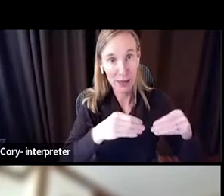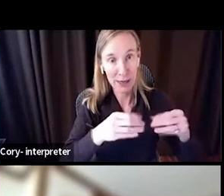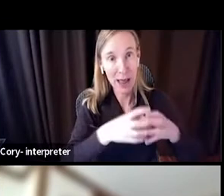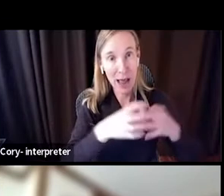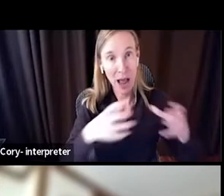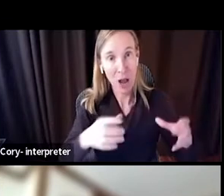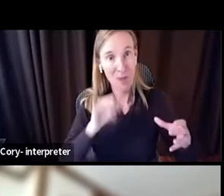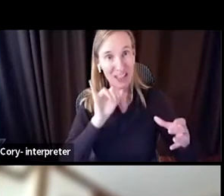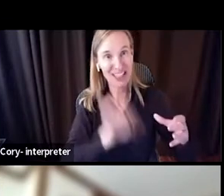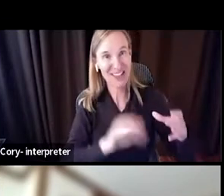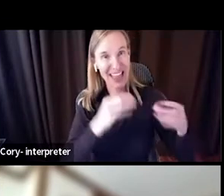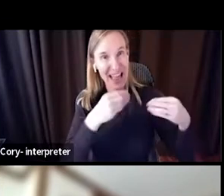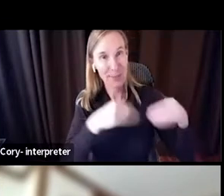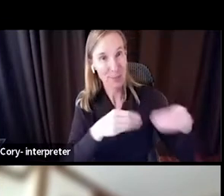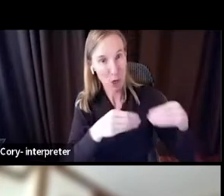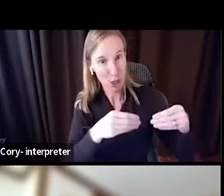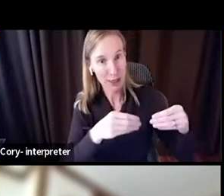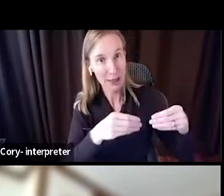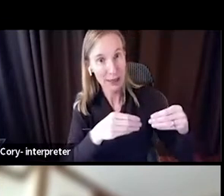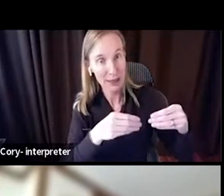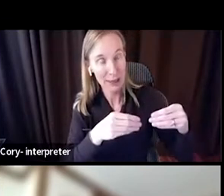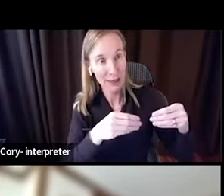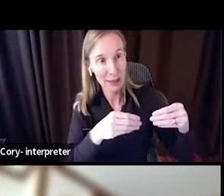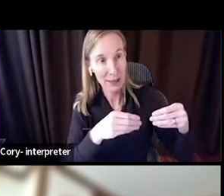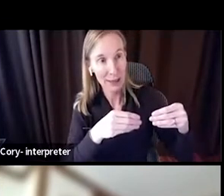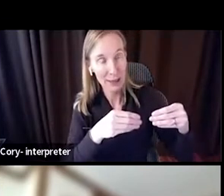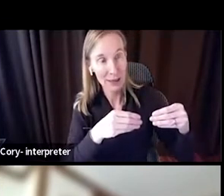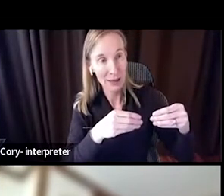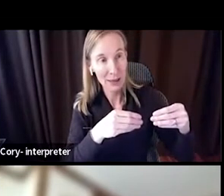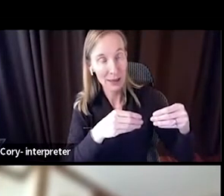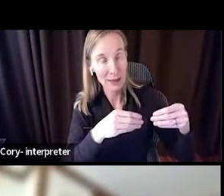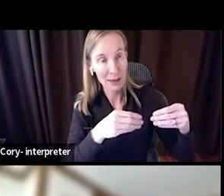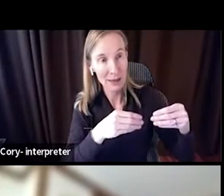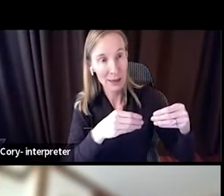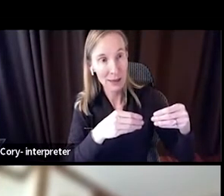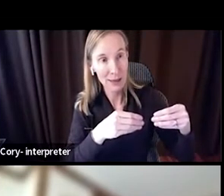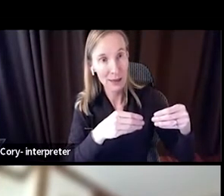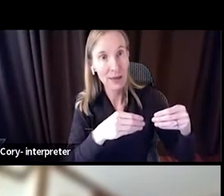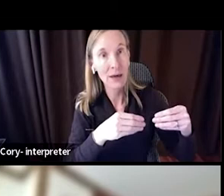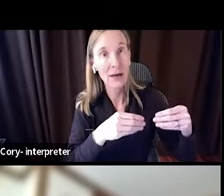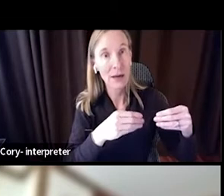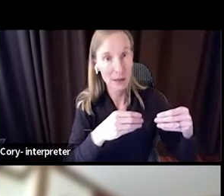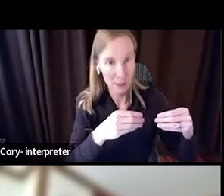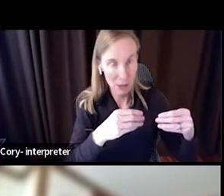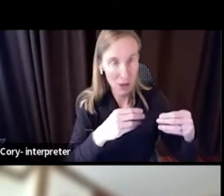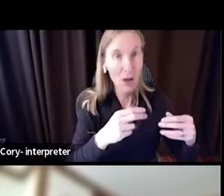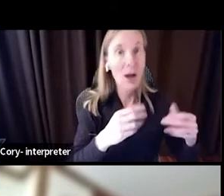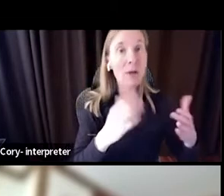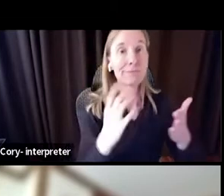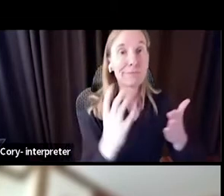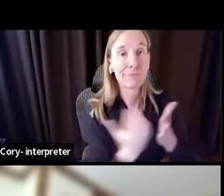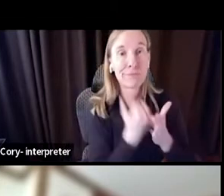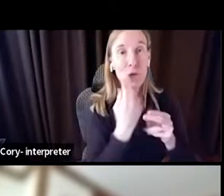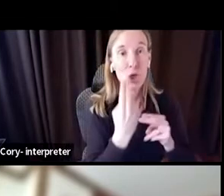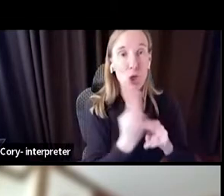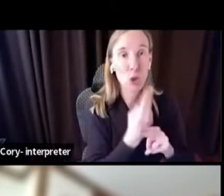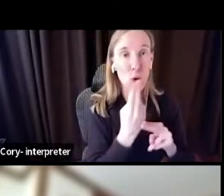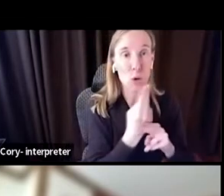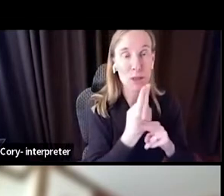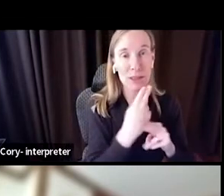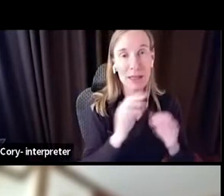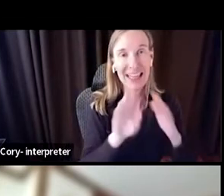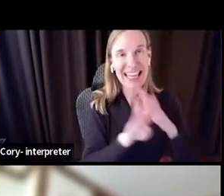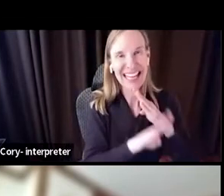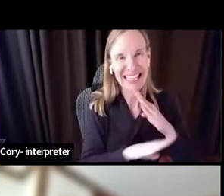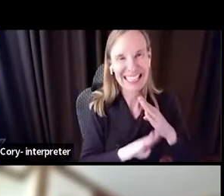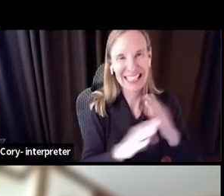market takes the essential health benefit plan that is created and